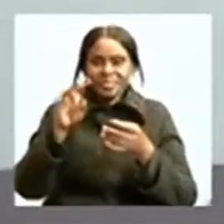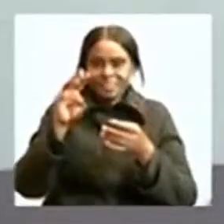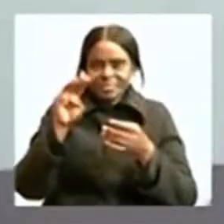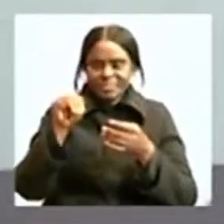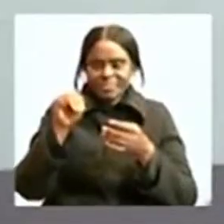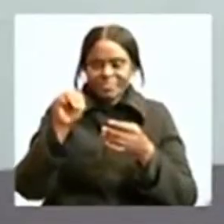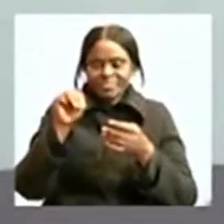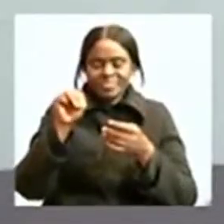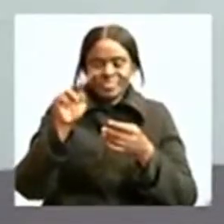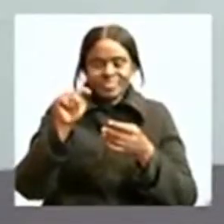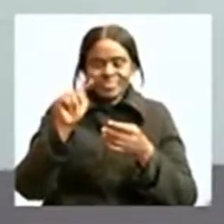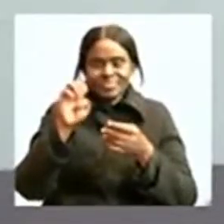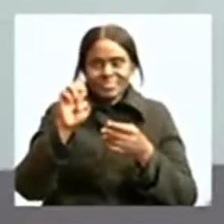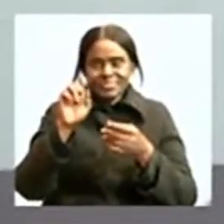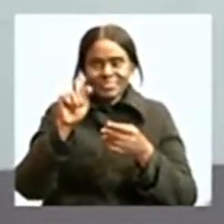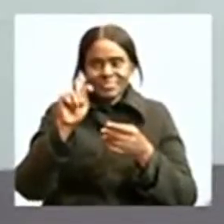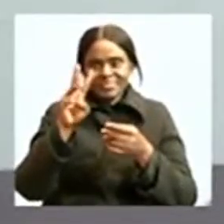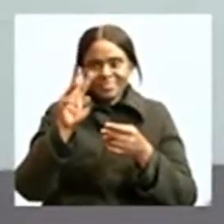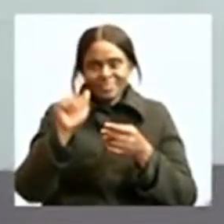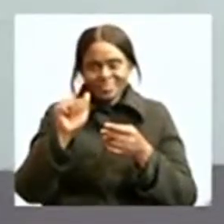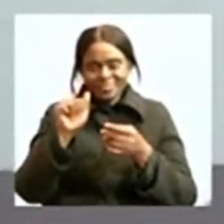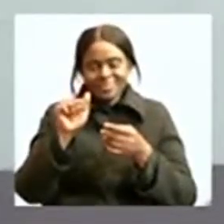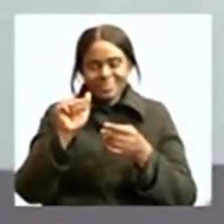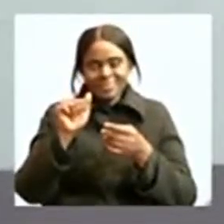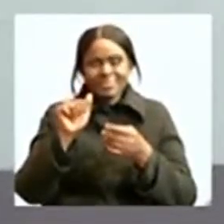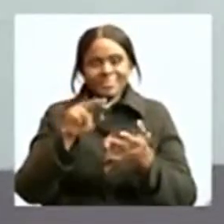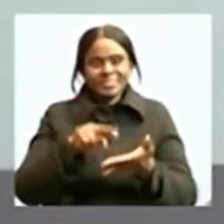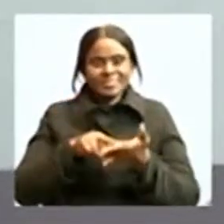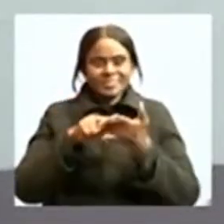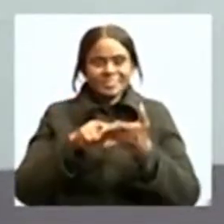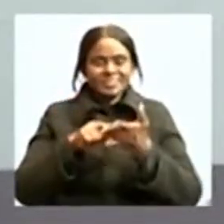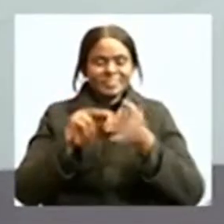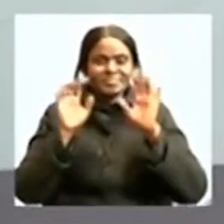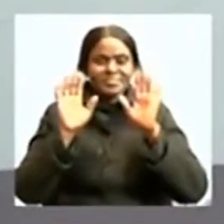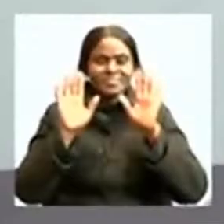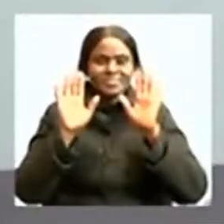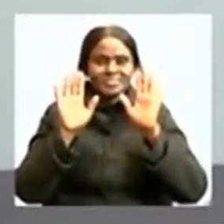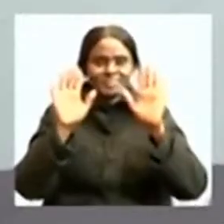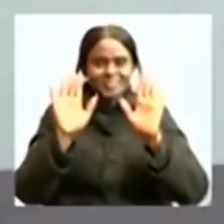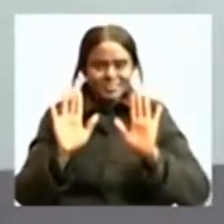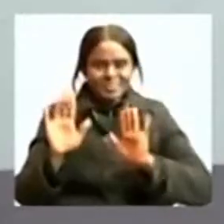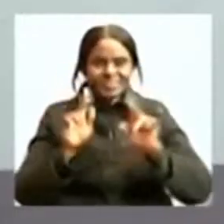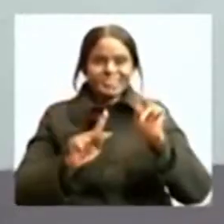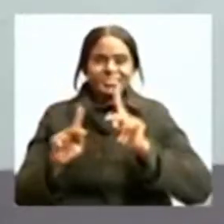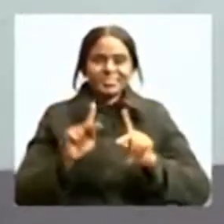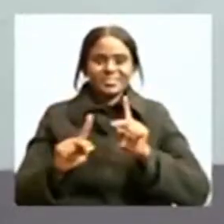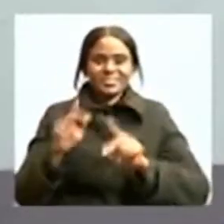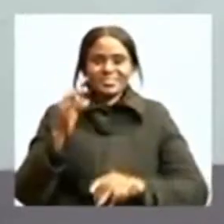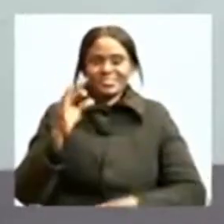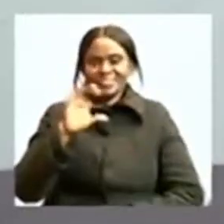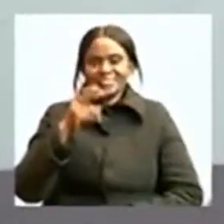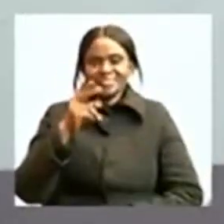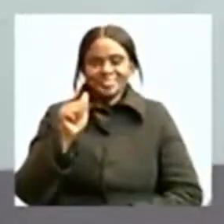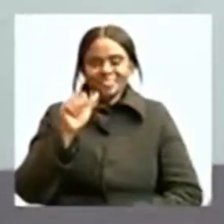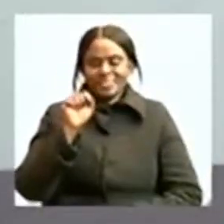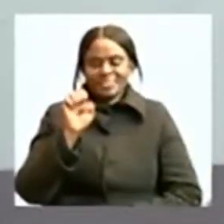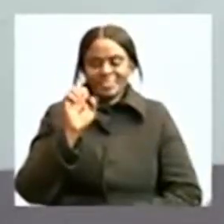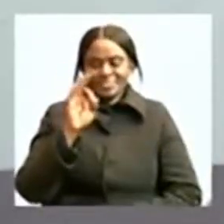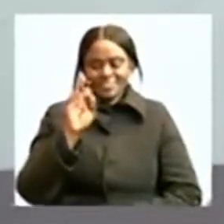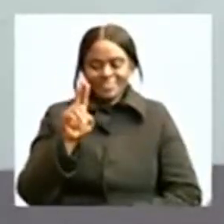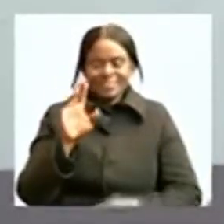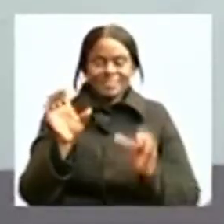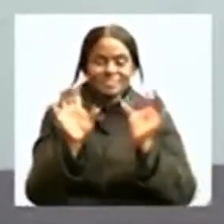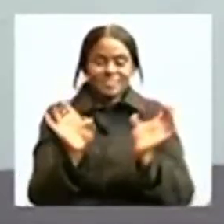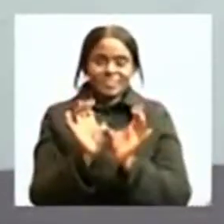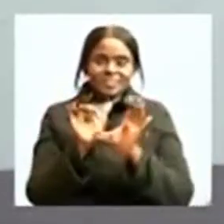Mishek Mutetwa Nyambose. I represent the wonderful people of Chasefu constituency